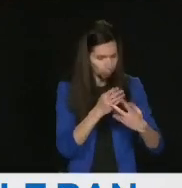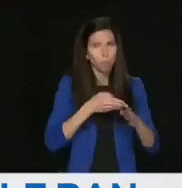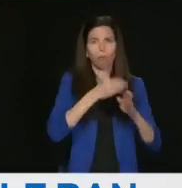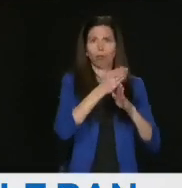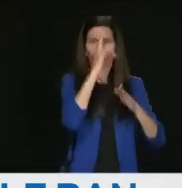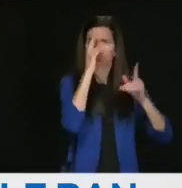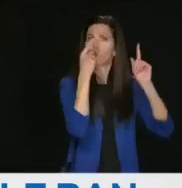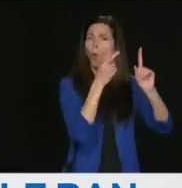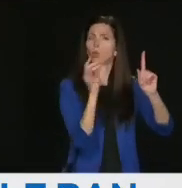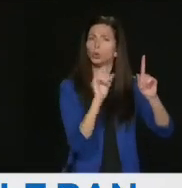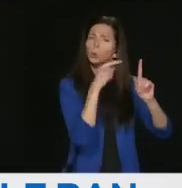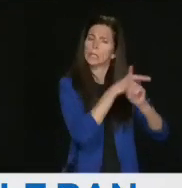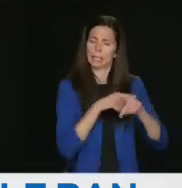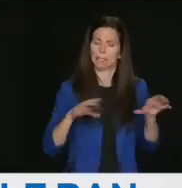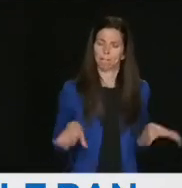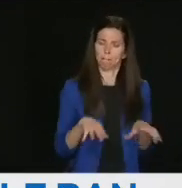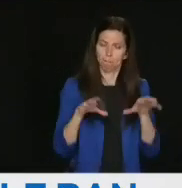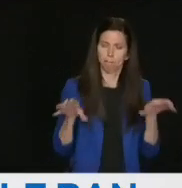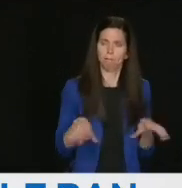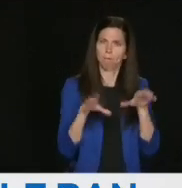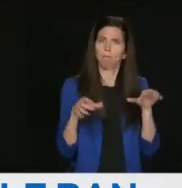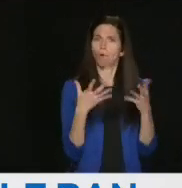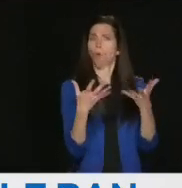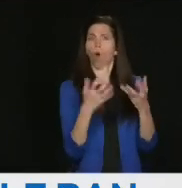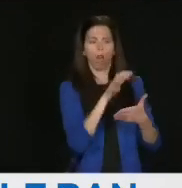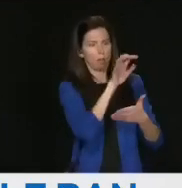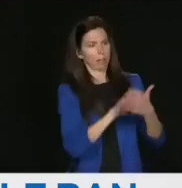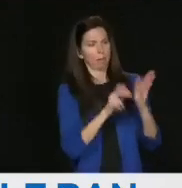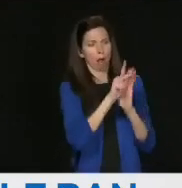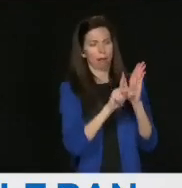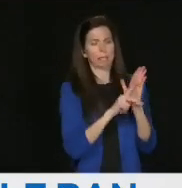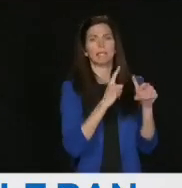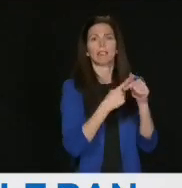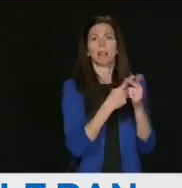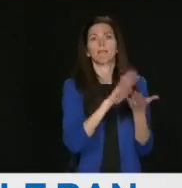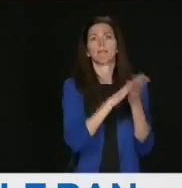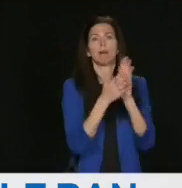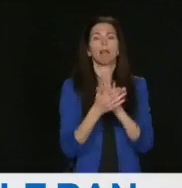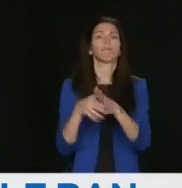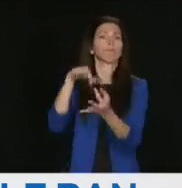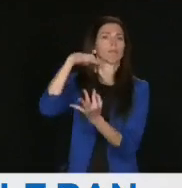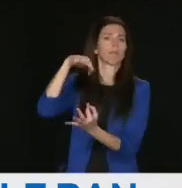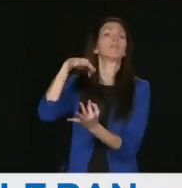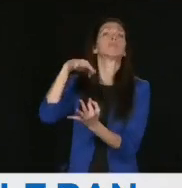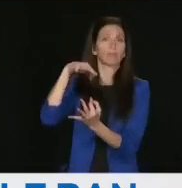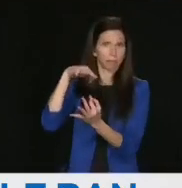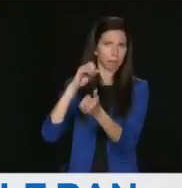reality, and we are here today thanks